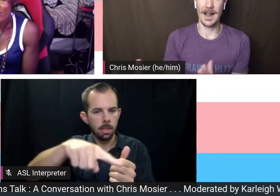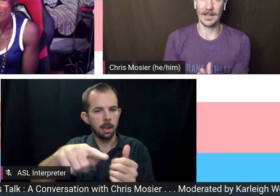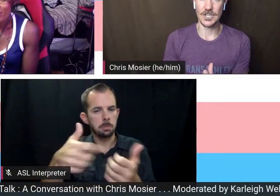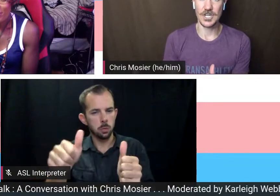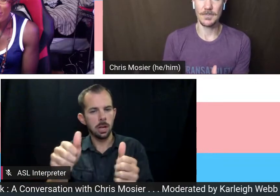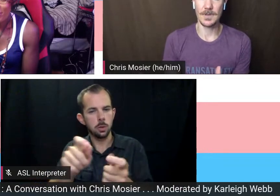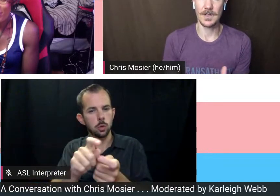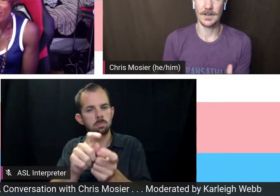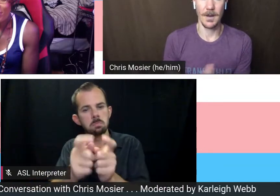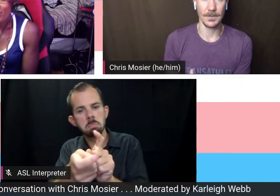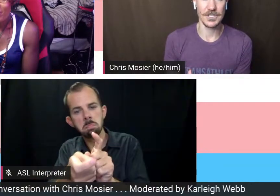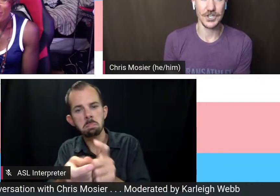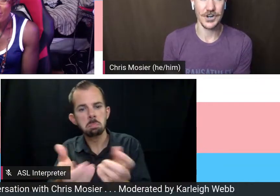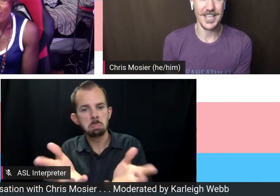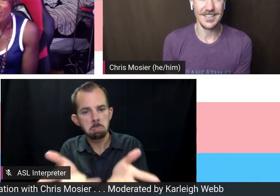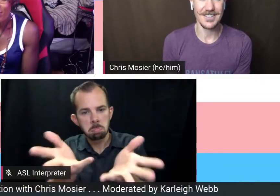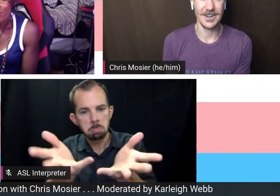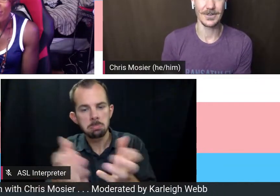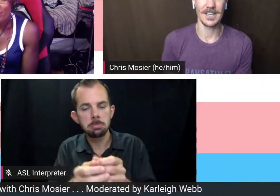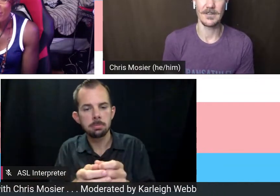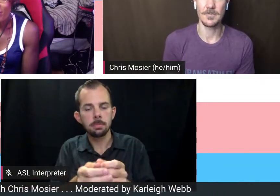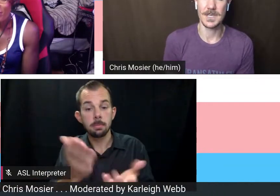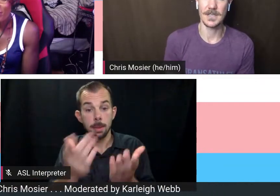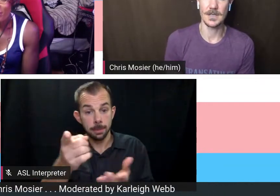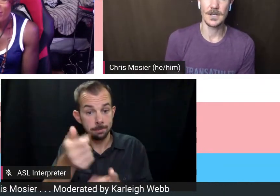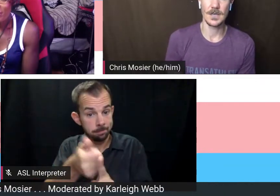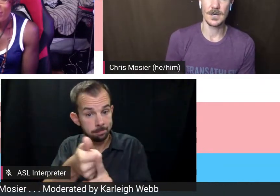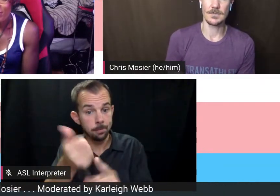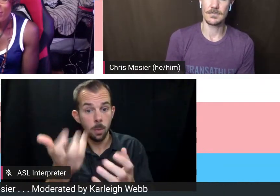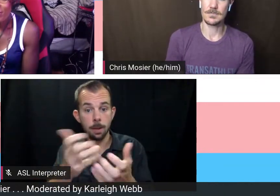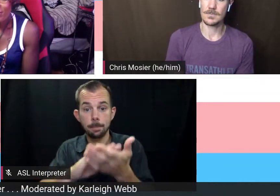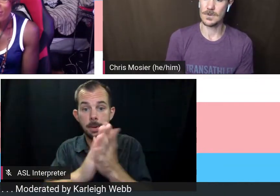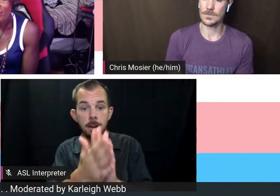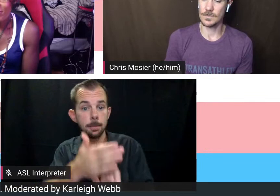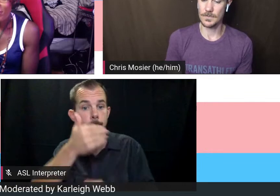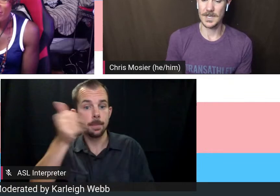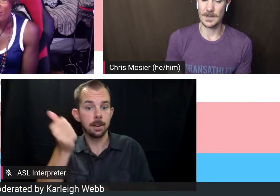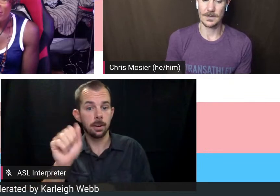growing in their allyship and accomplice journey, like of being